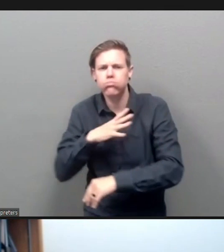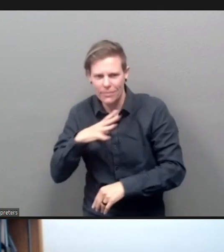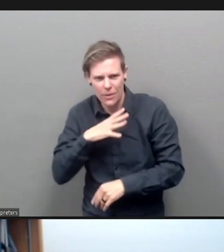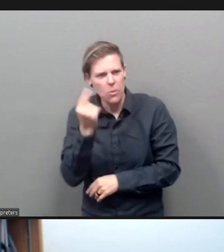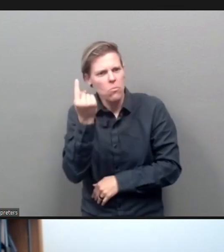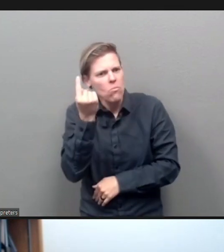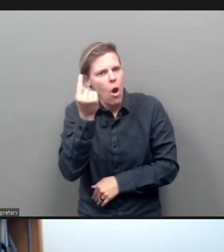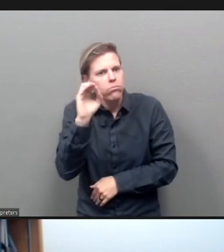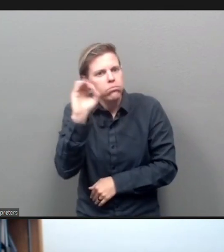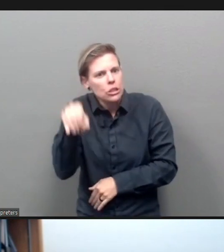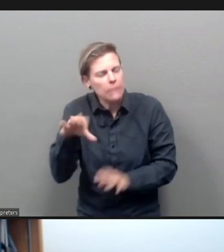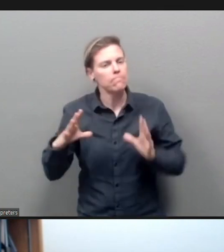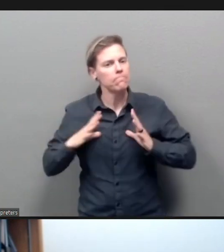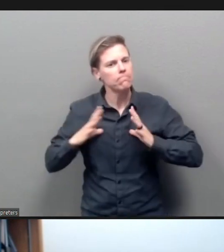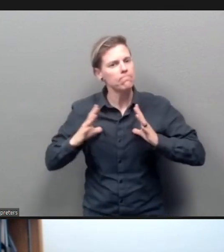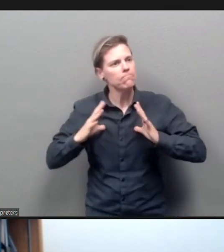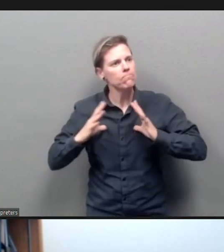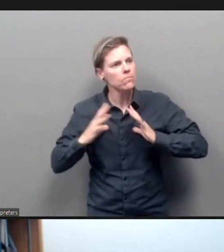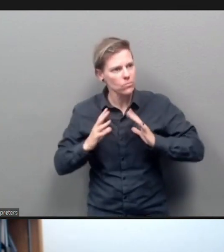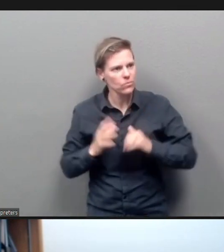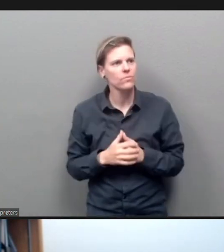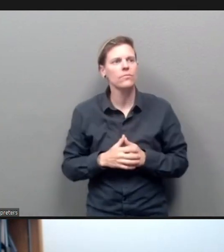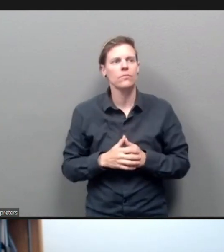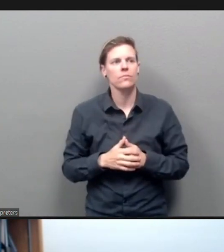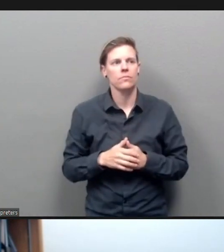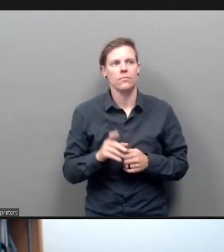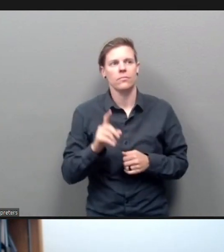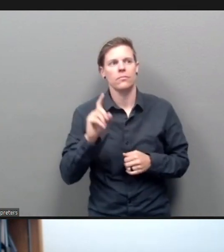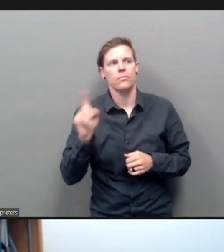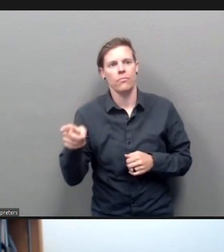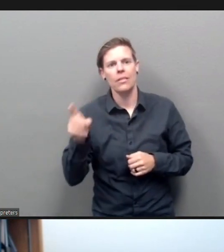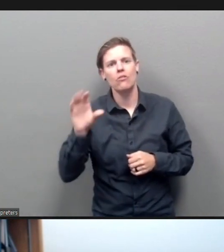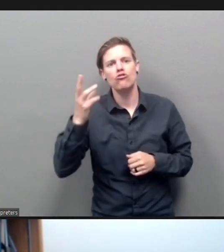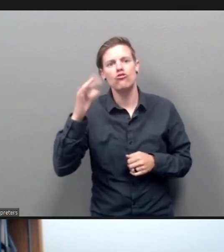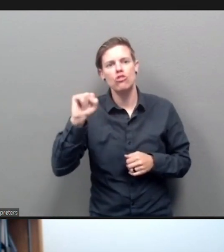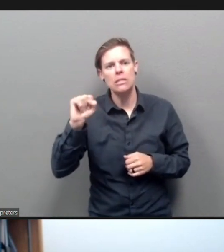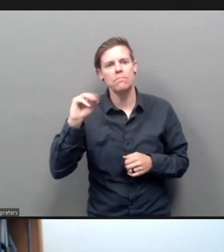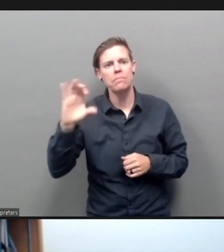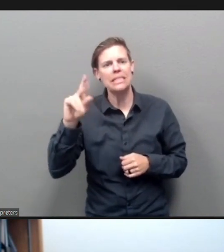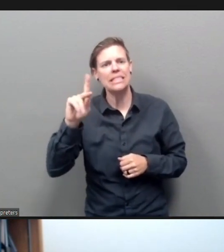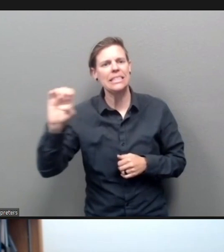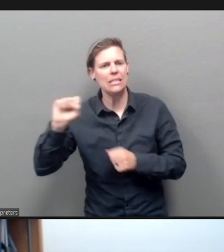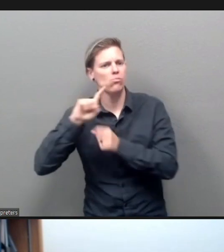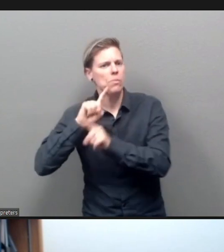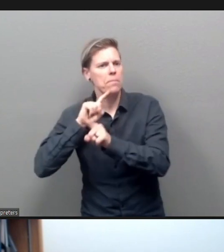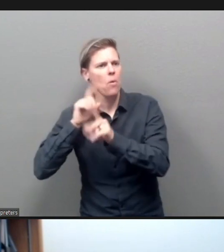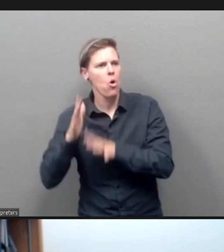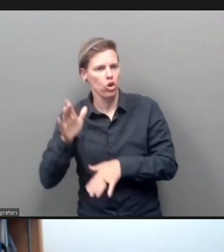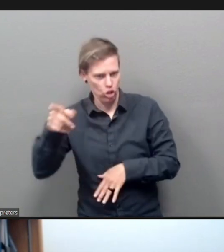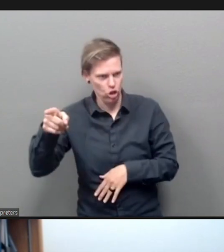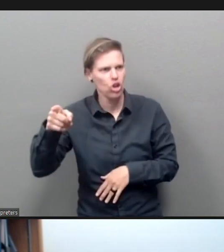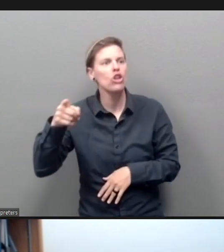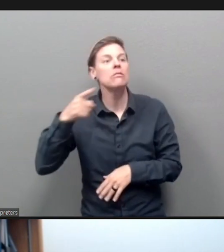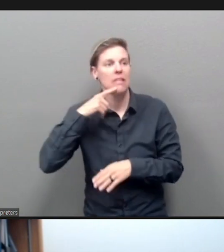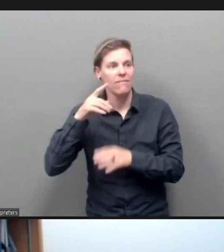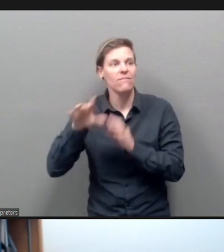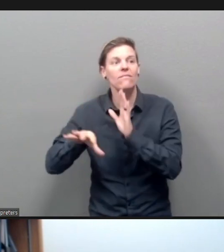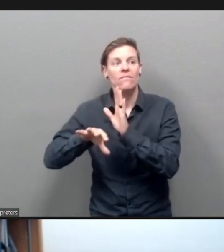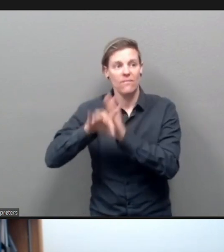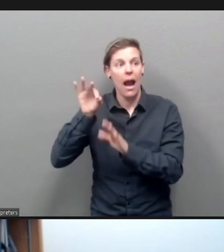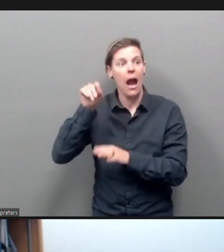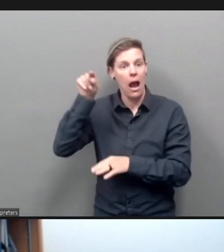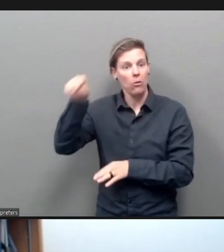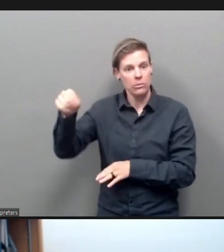Chris McKee, I just want to let you know, I did finally get open the report I got on November 3rd. It's a little bit of